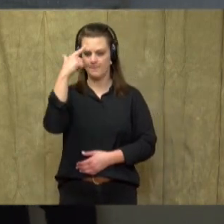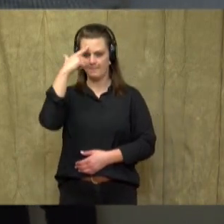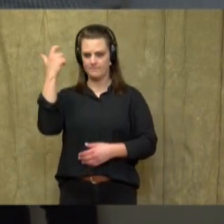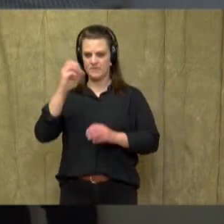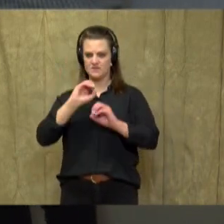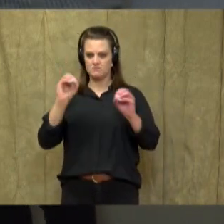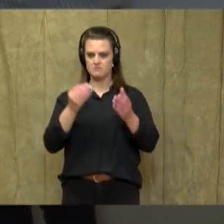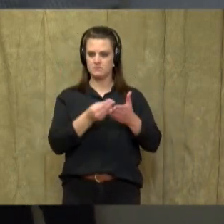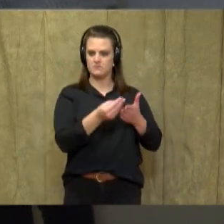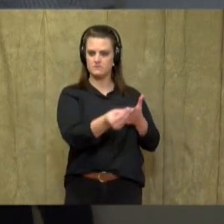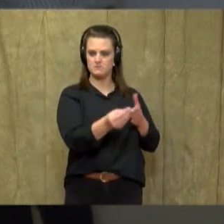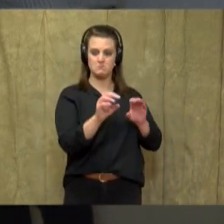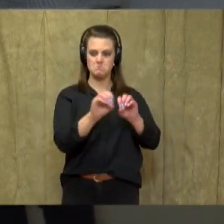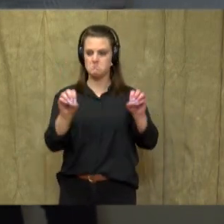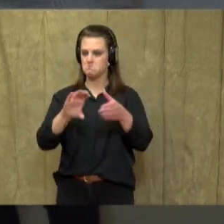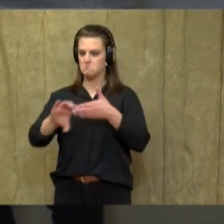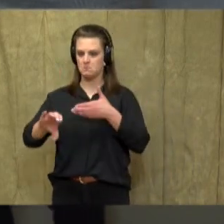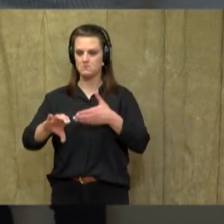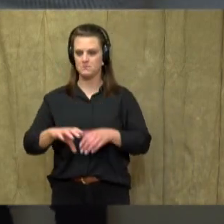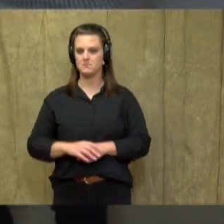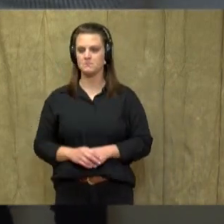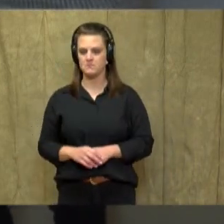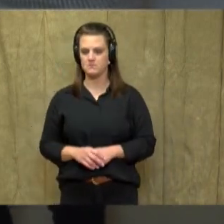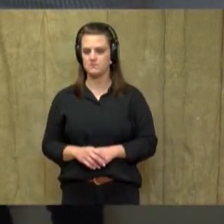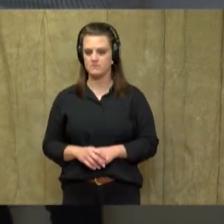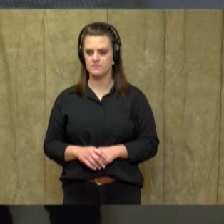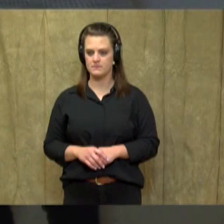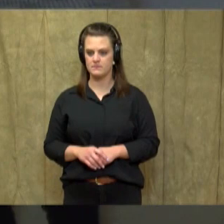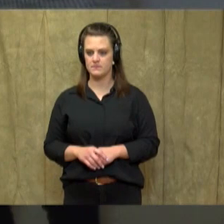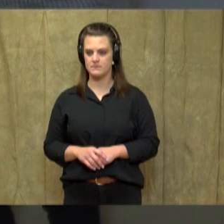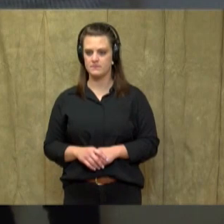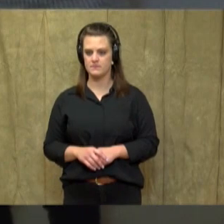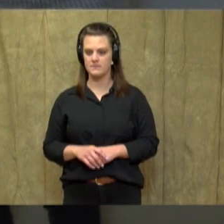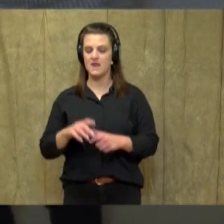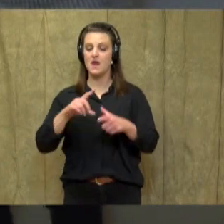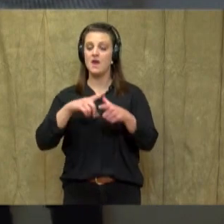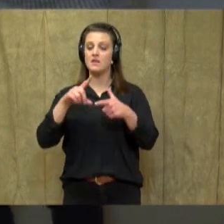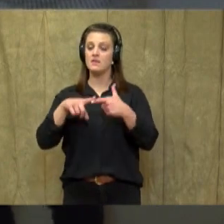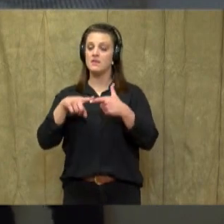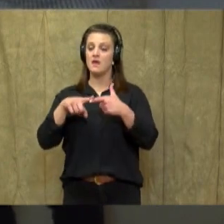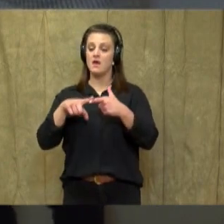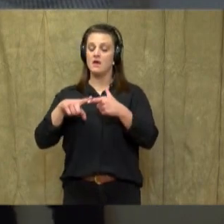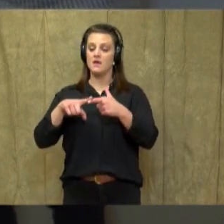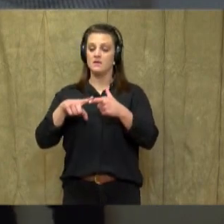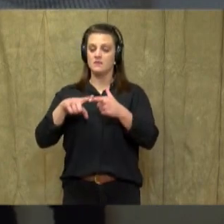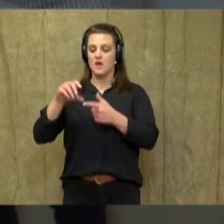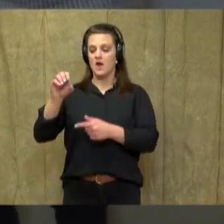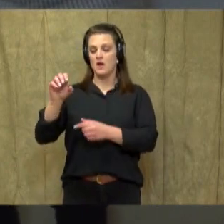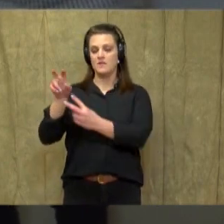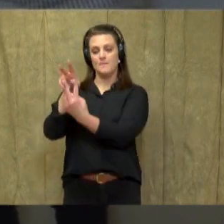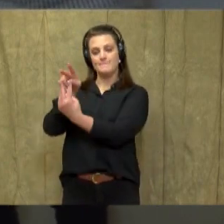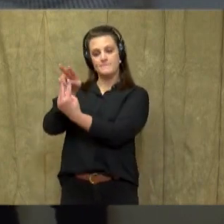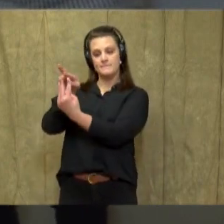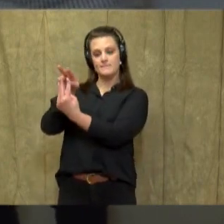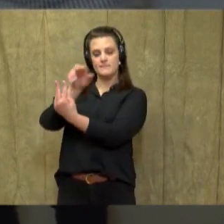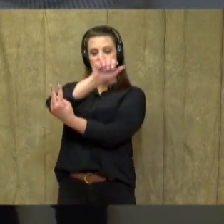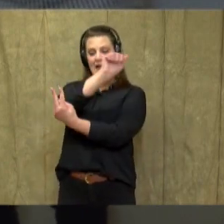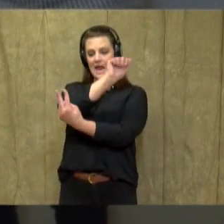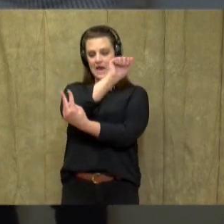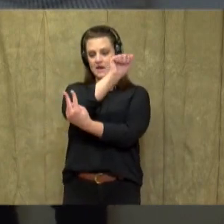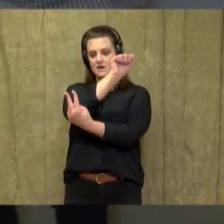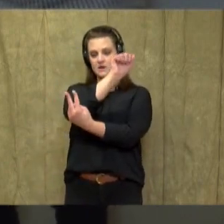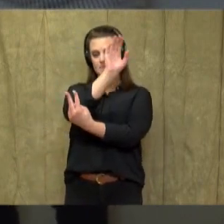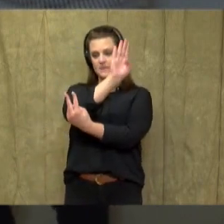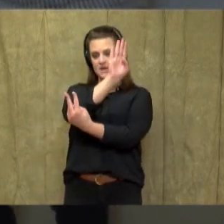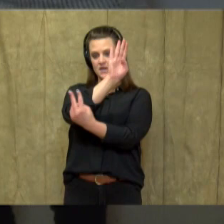no packages, so there's no cards. And so that ordered pair for pattern A